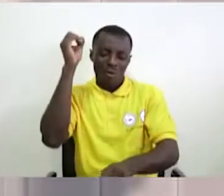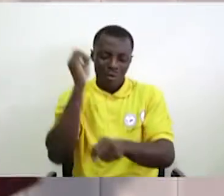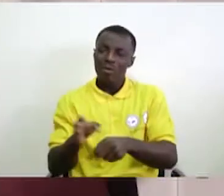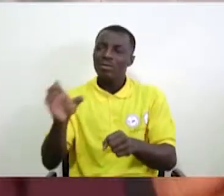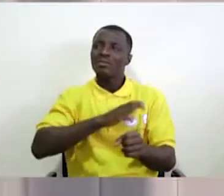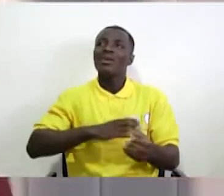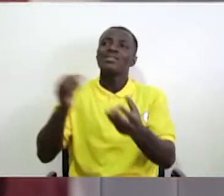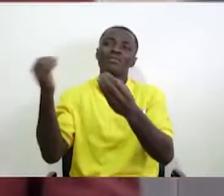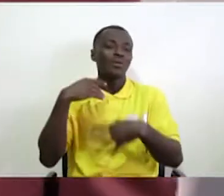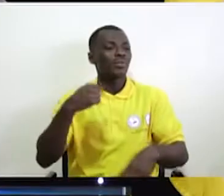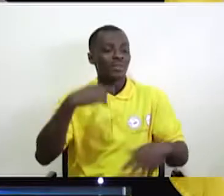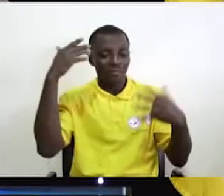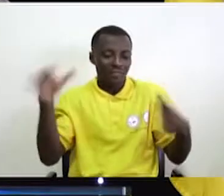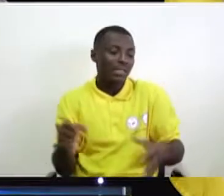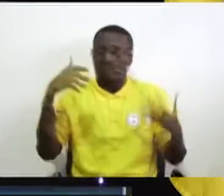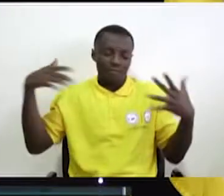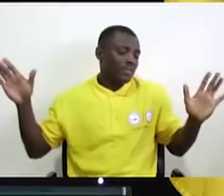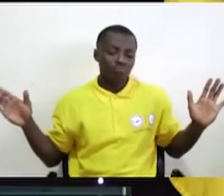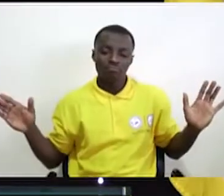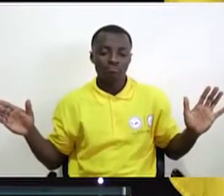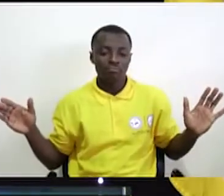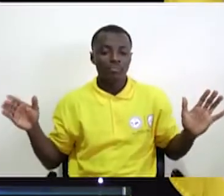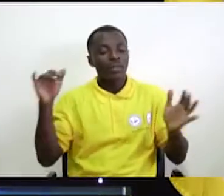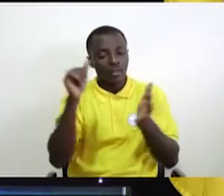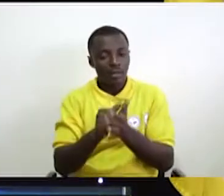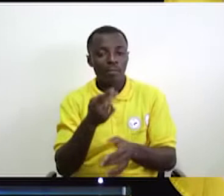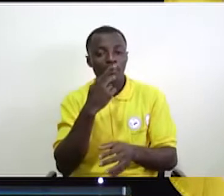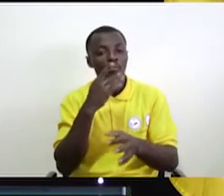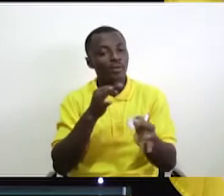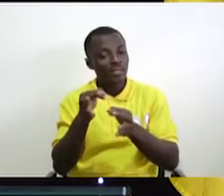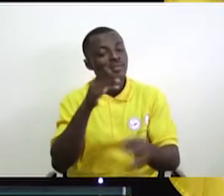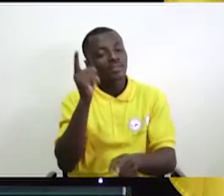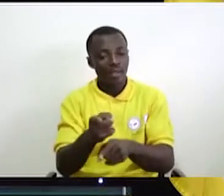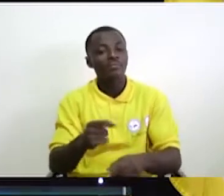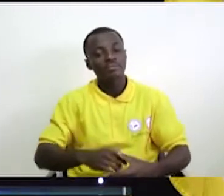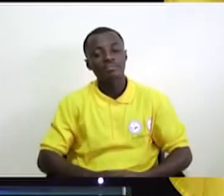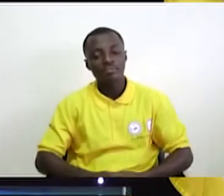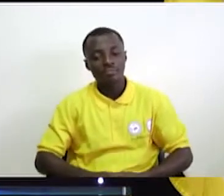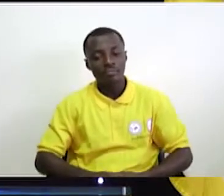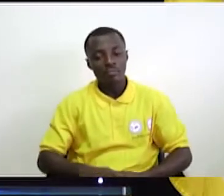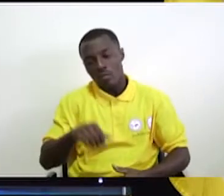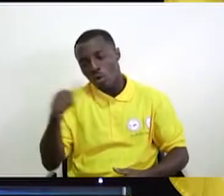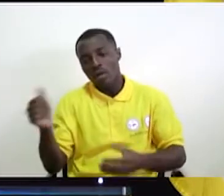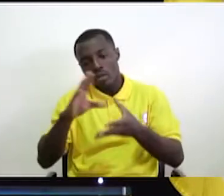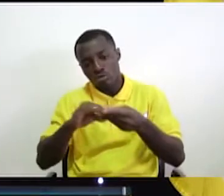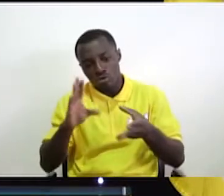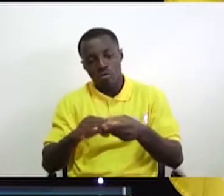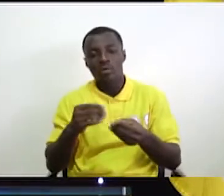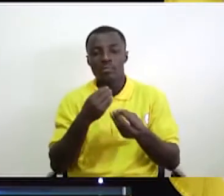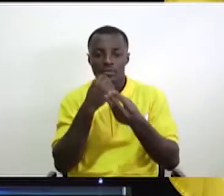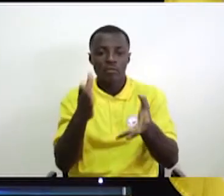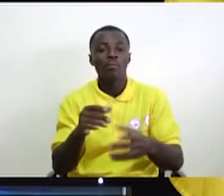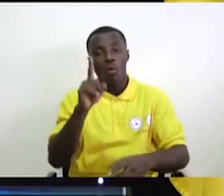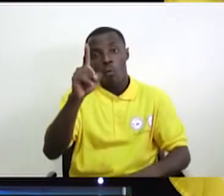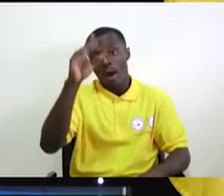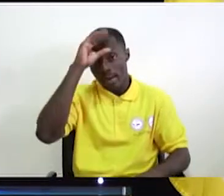na we kum ne ni pedu ya. David Livingstone had to leave his profession as a doctor. Papa bia ye friend David Livingstone na oye doctor ni and